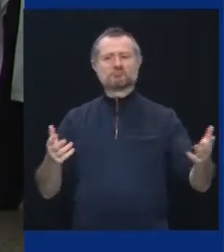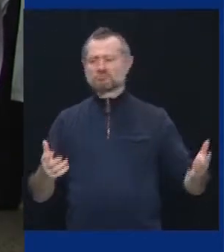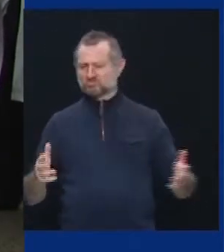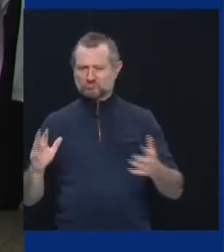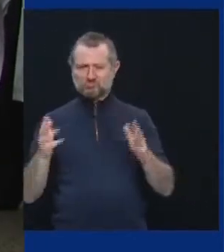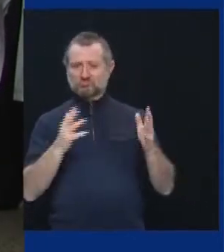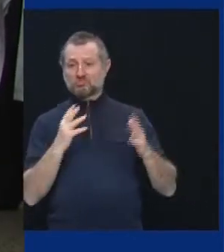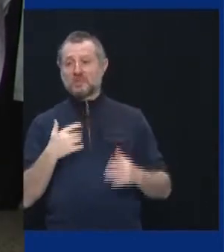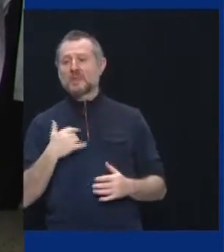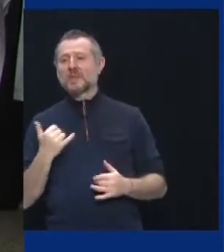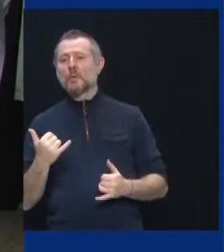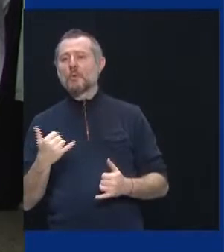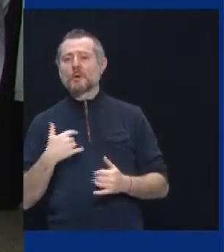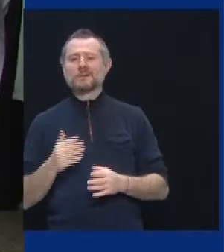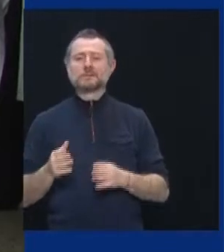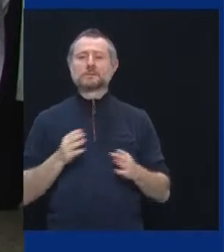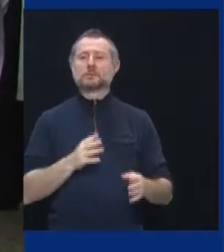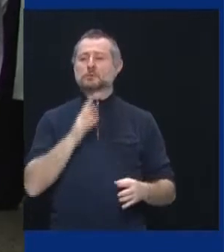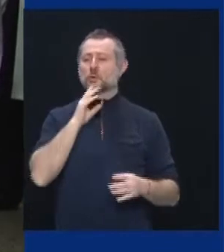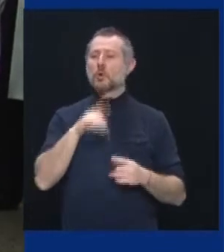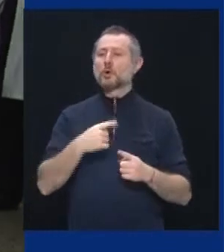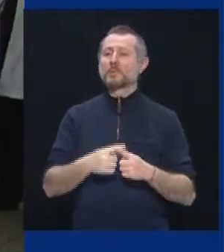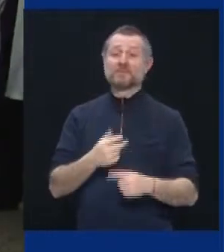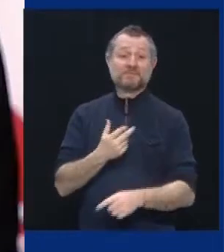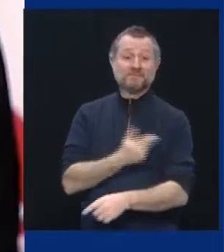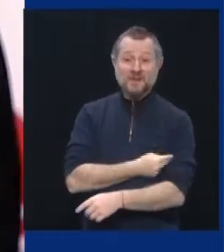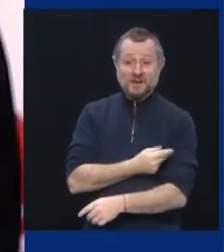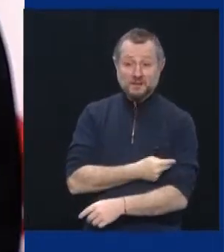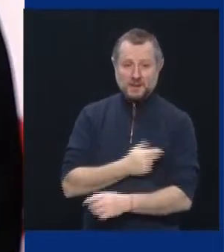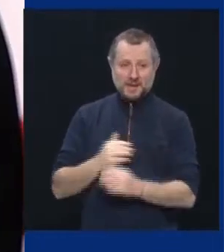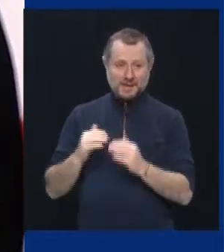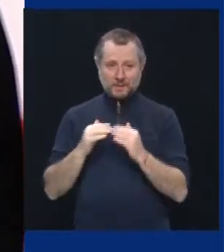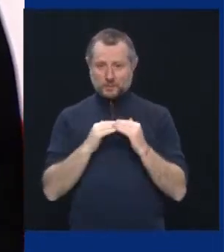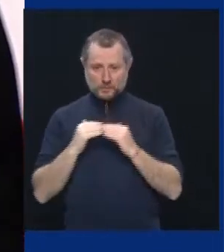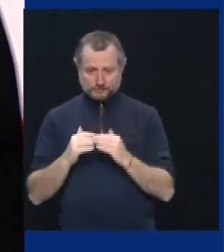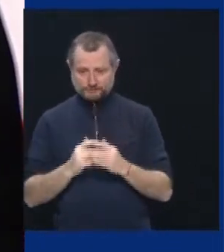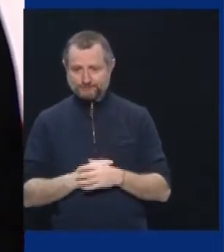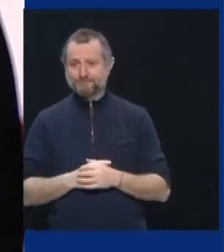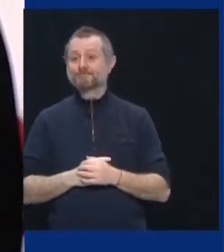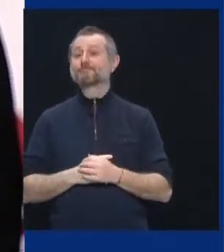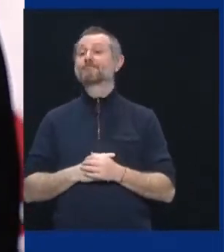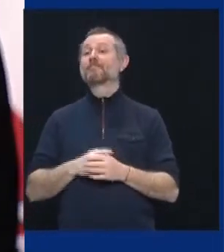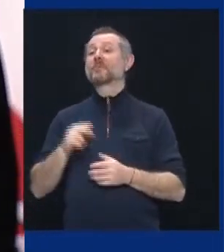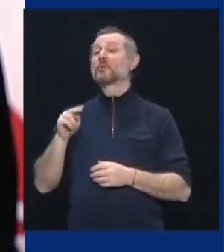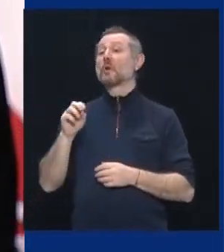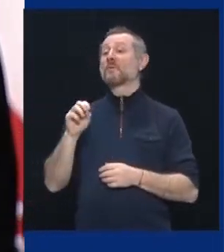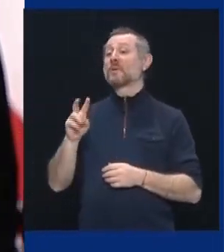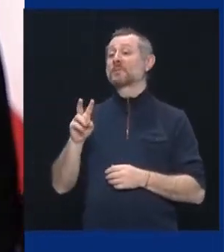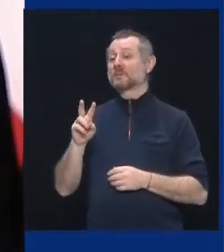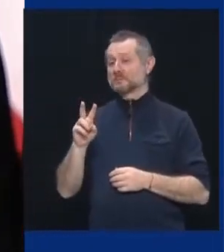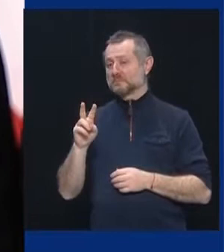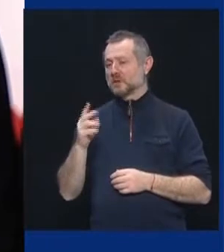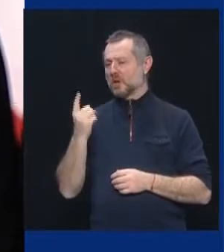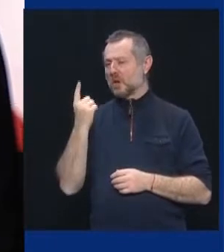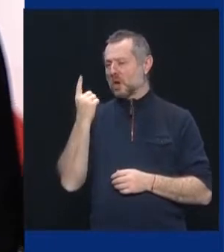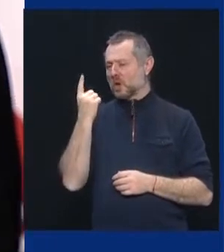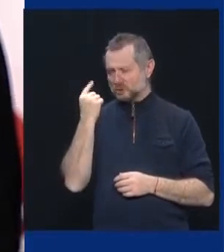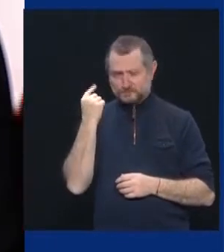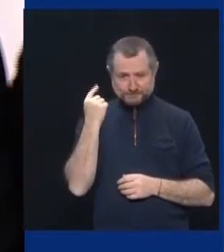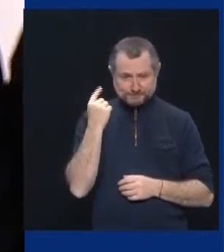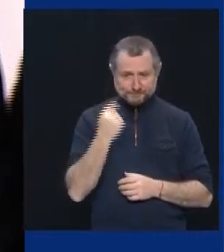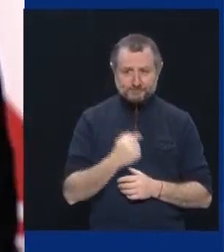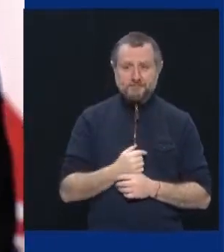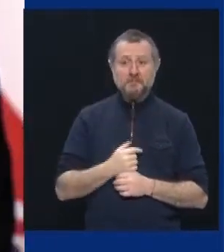Let me just turn and talk about vaccine equity. It was in November of last year that